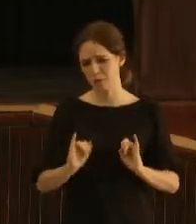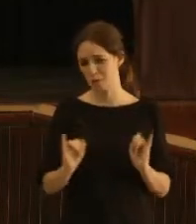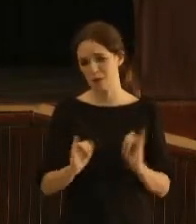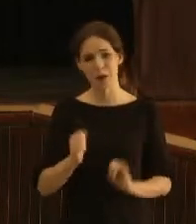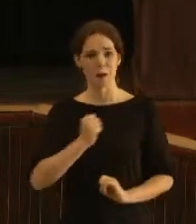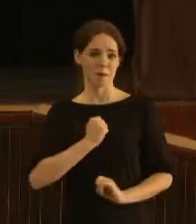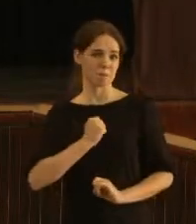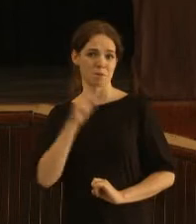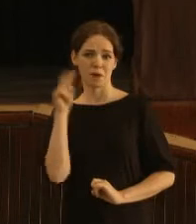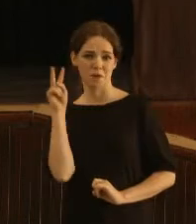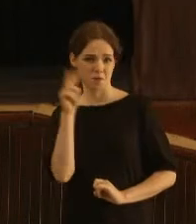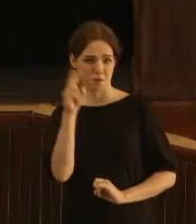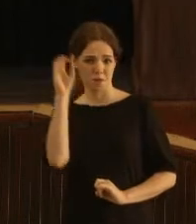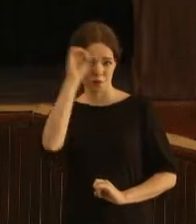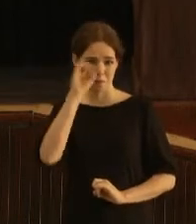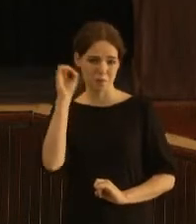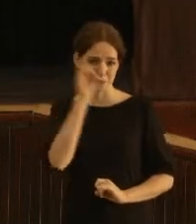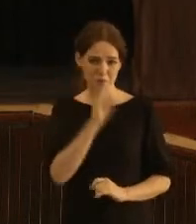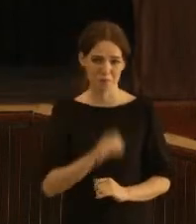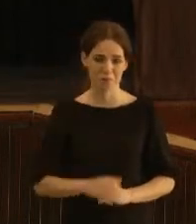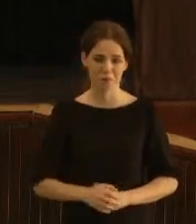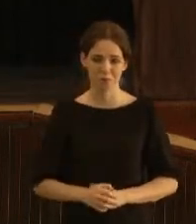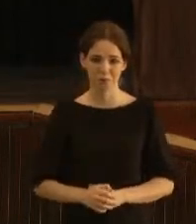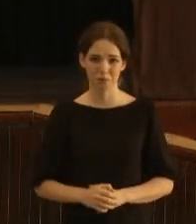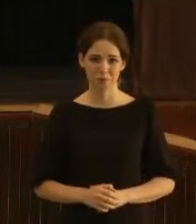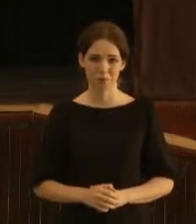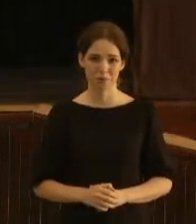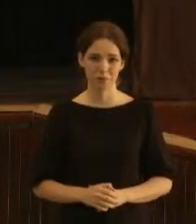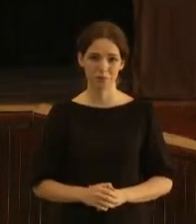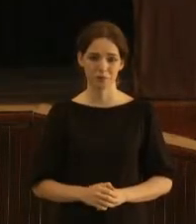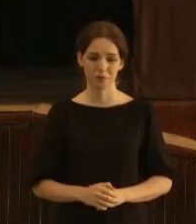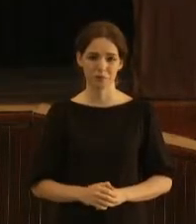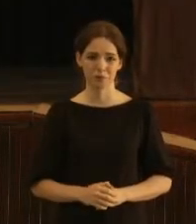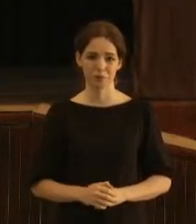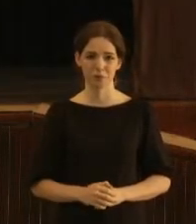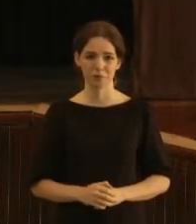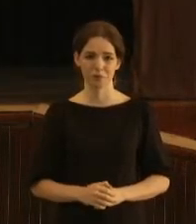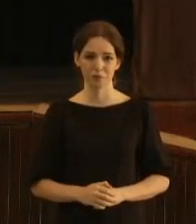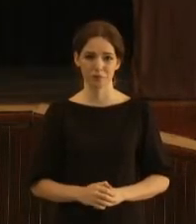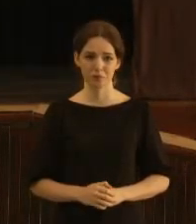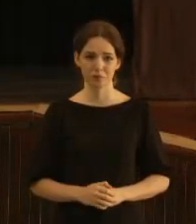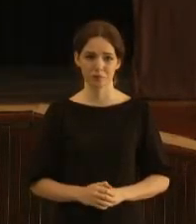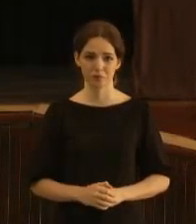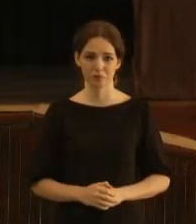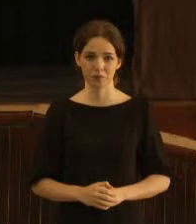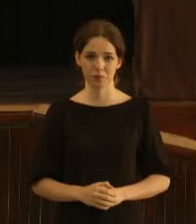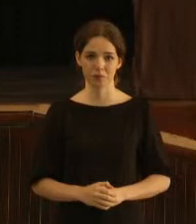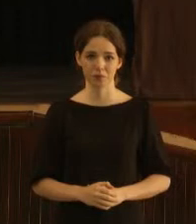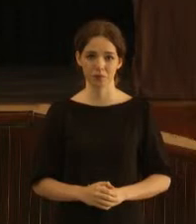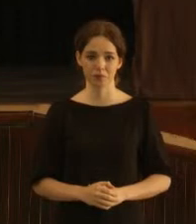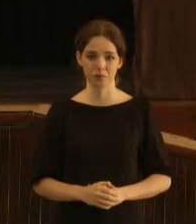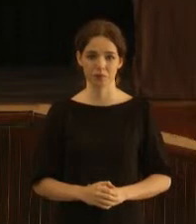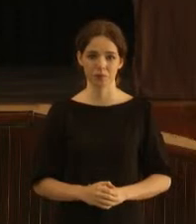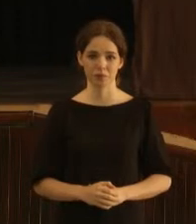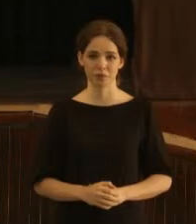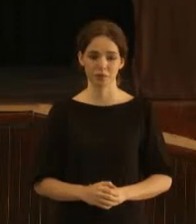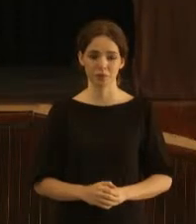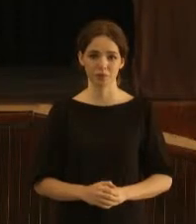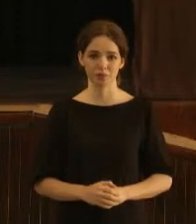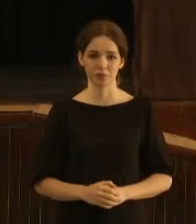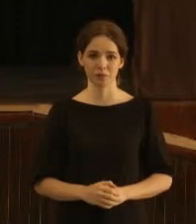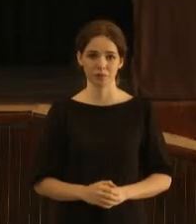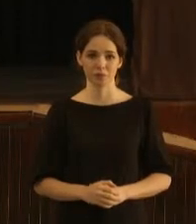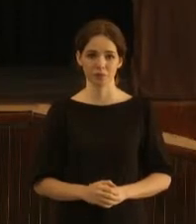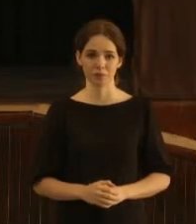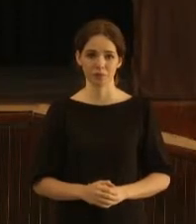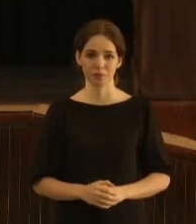dankie. Ons hoor you. The next one, thank you. You need to let